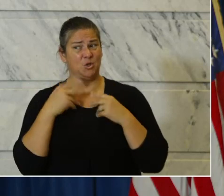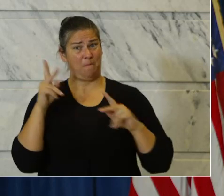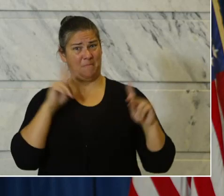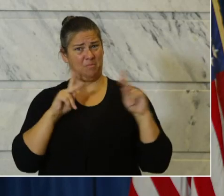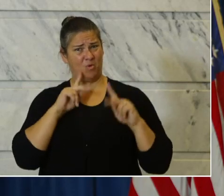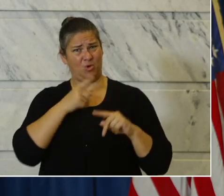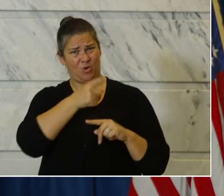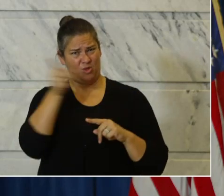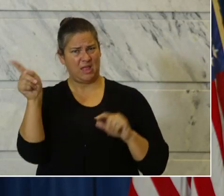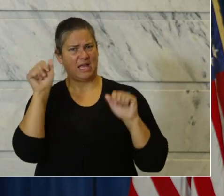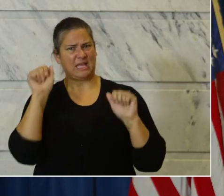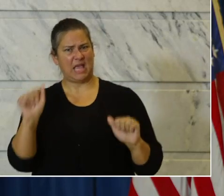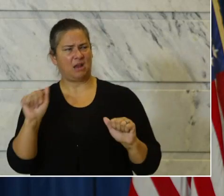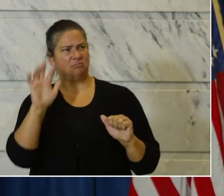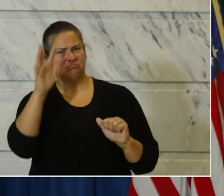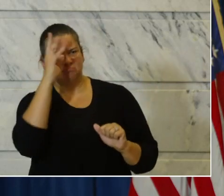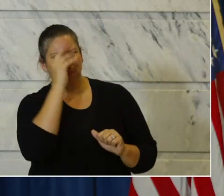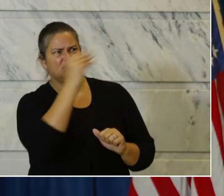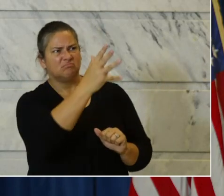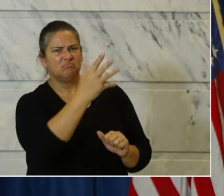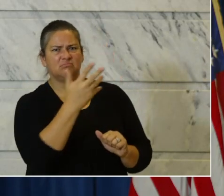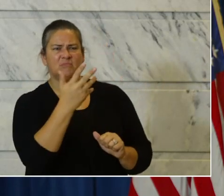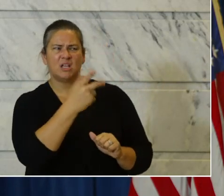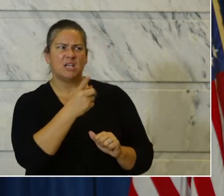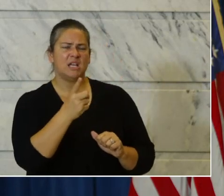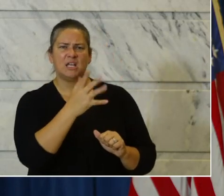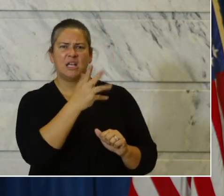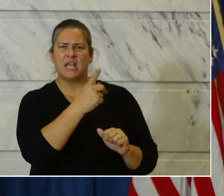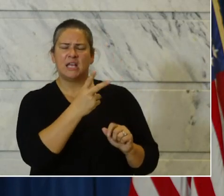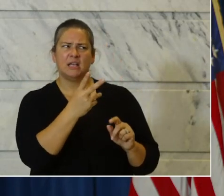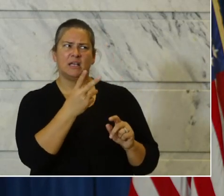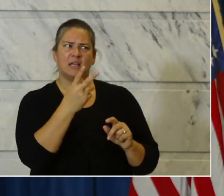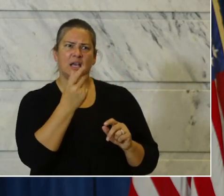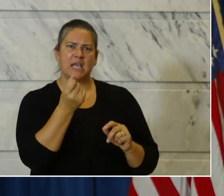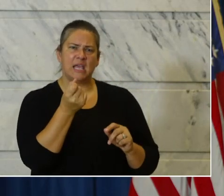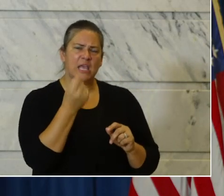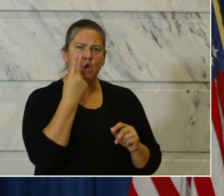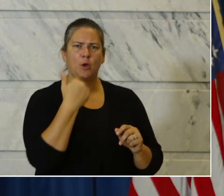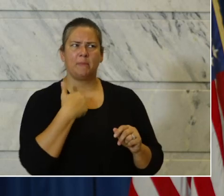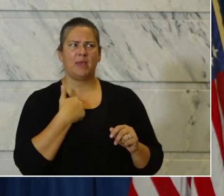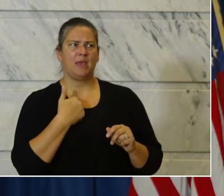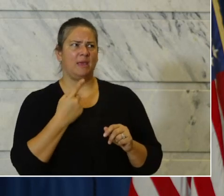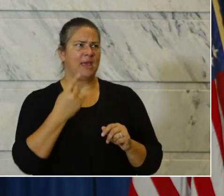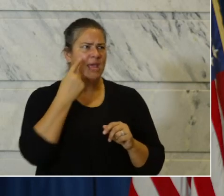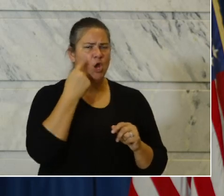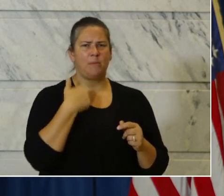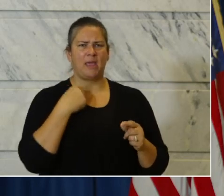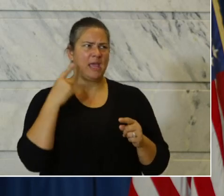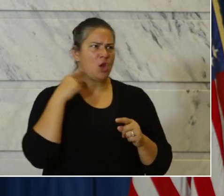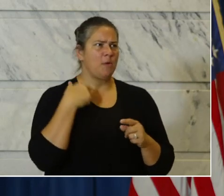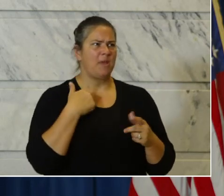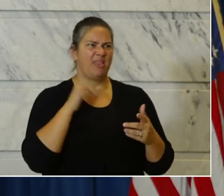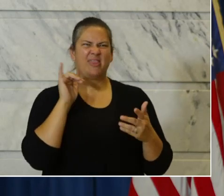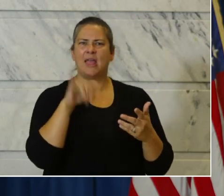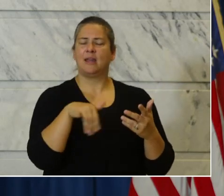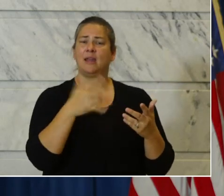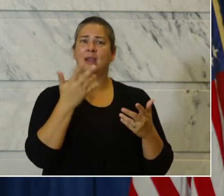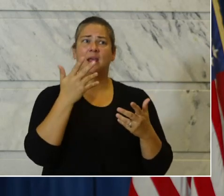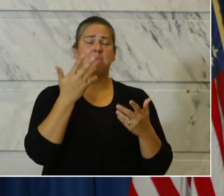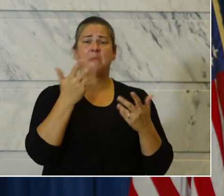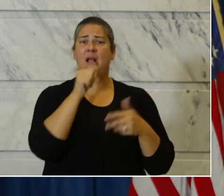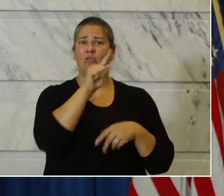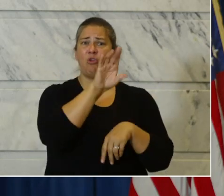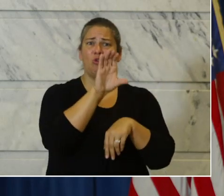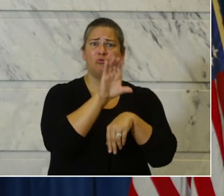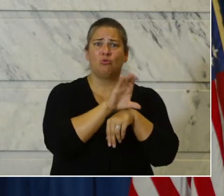heard, but to be heard in a safe way, whether that is at their house of worship or in something else that's planned, and